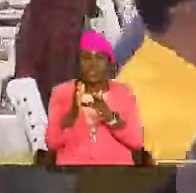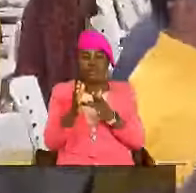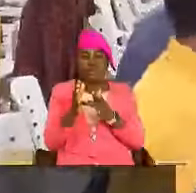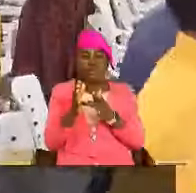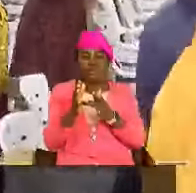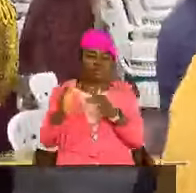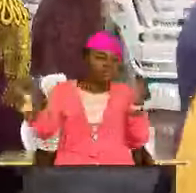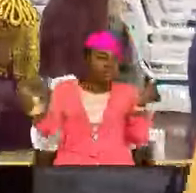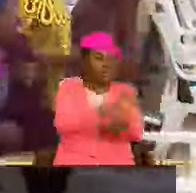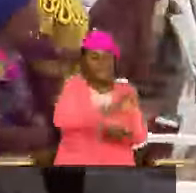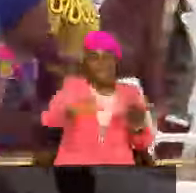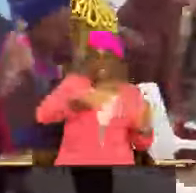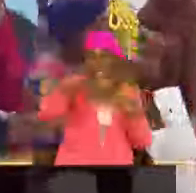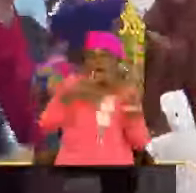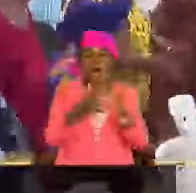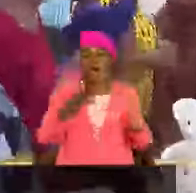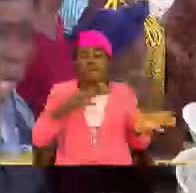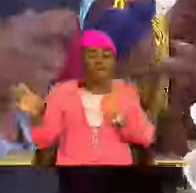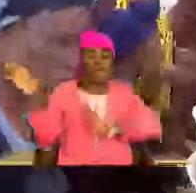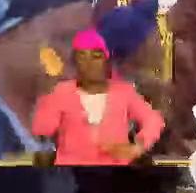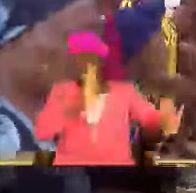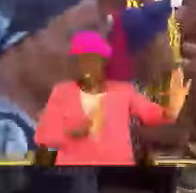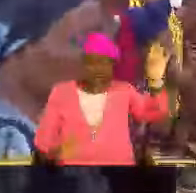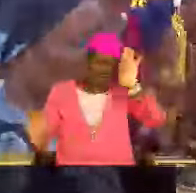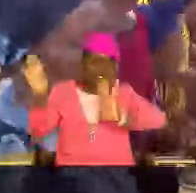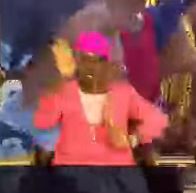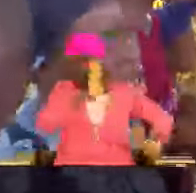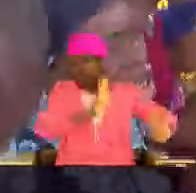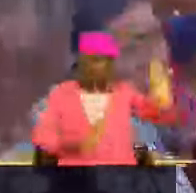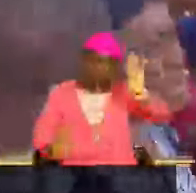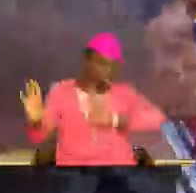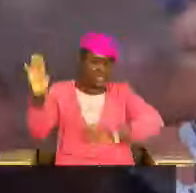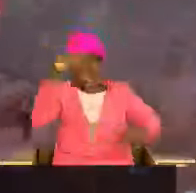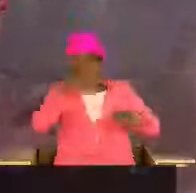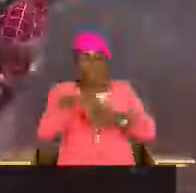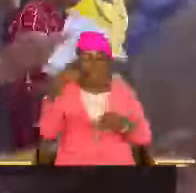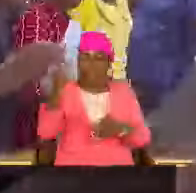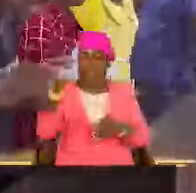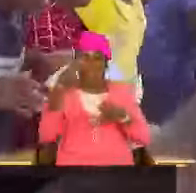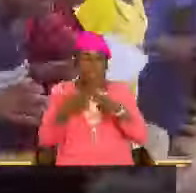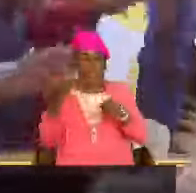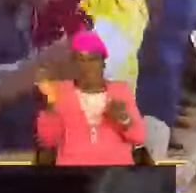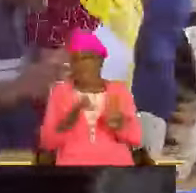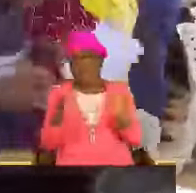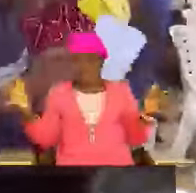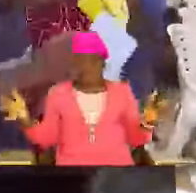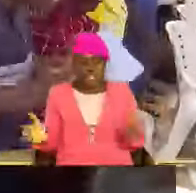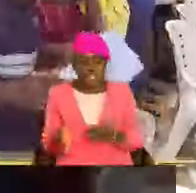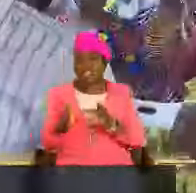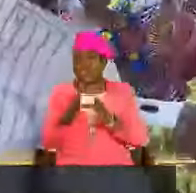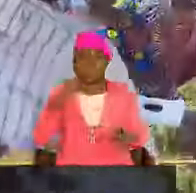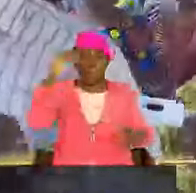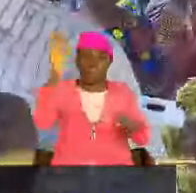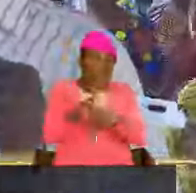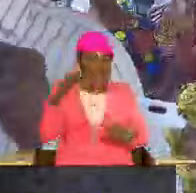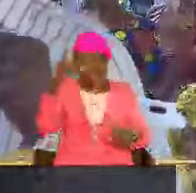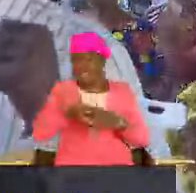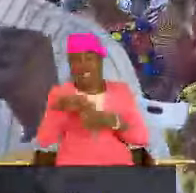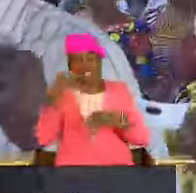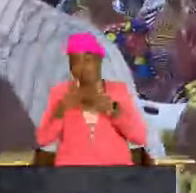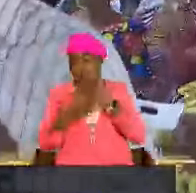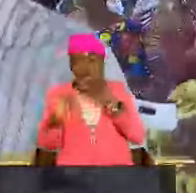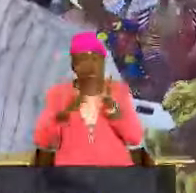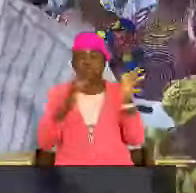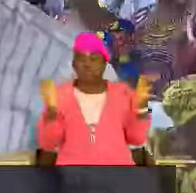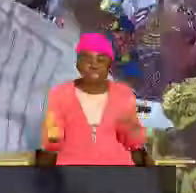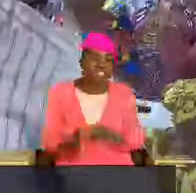my battles in the name of Jesus cover that in the blood